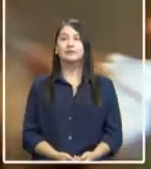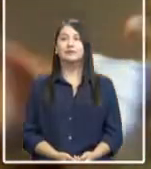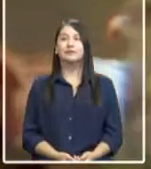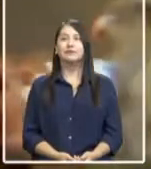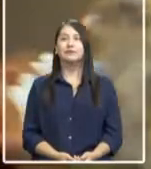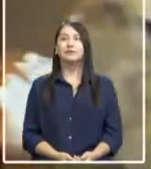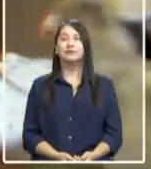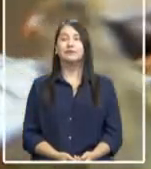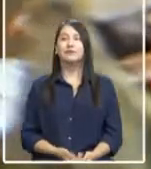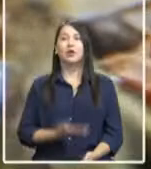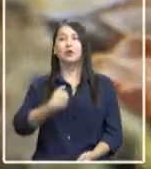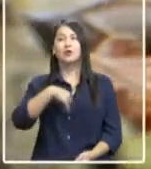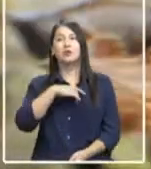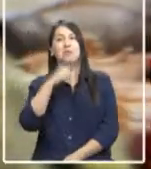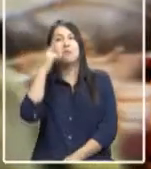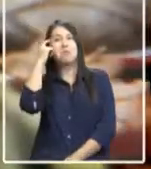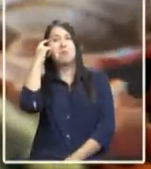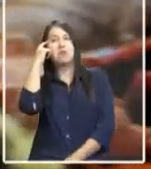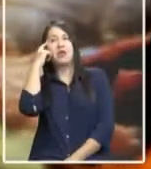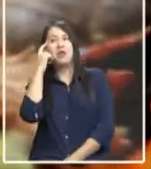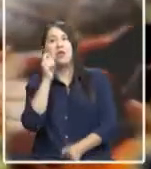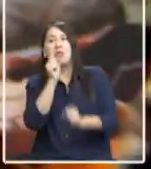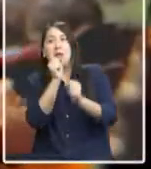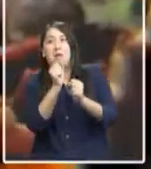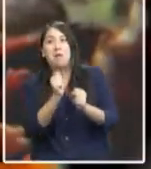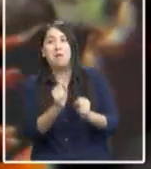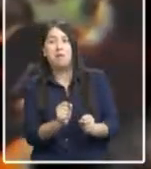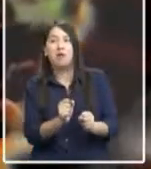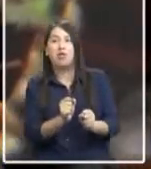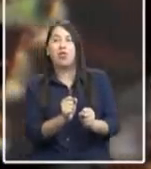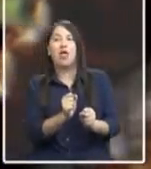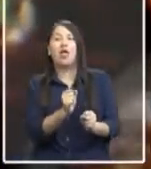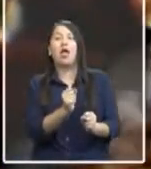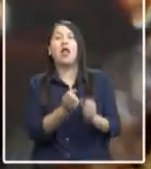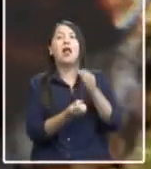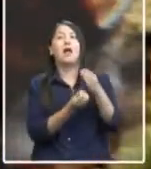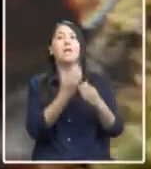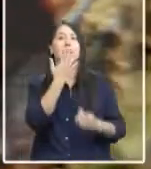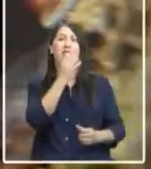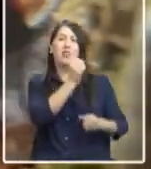We underestimated the power of plants for years.